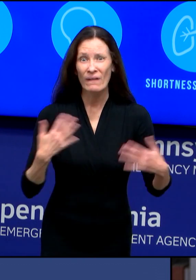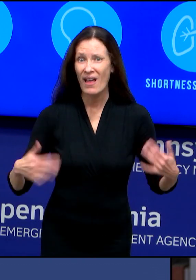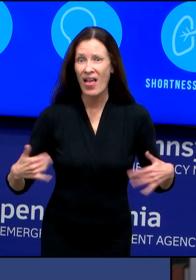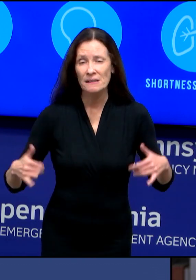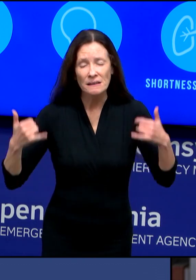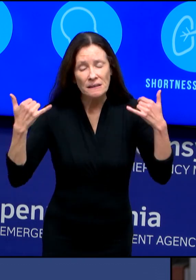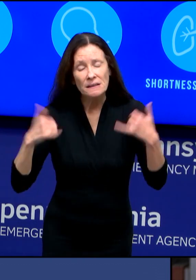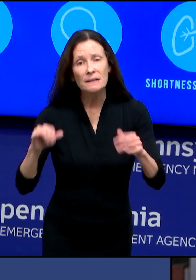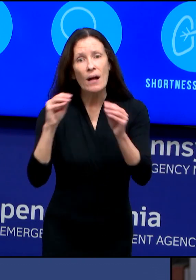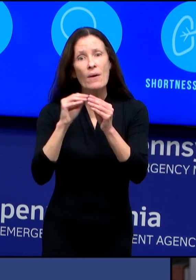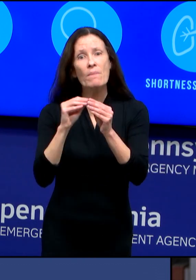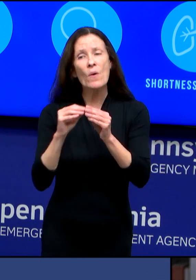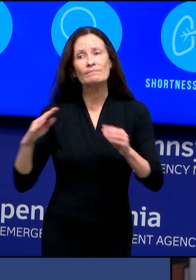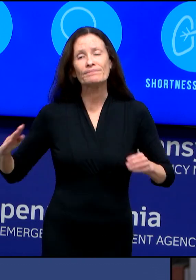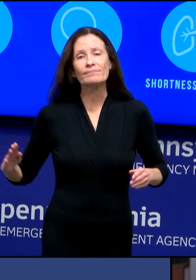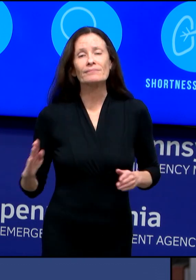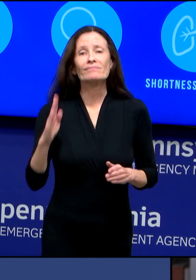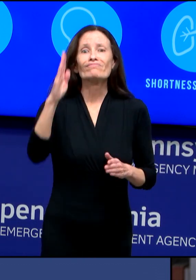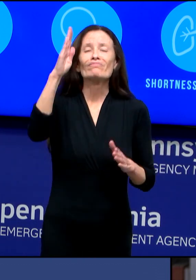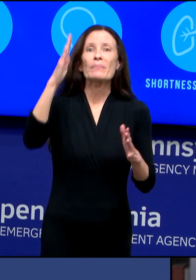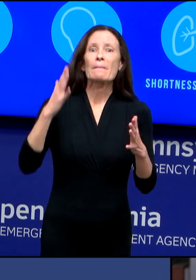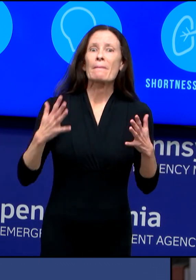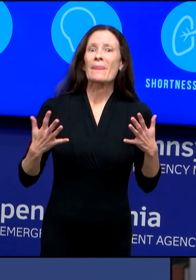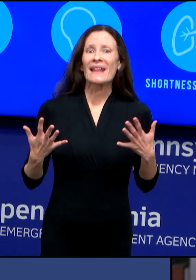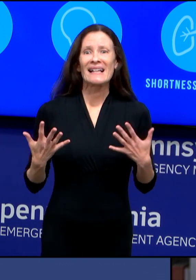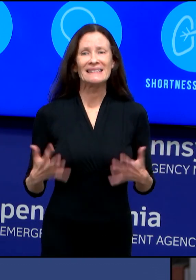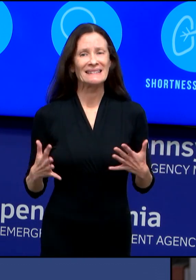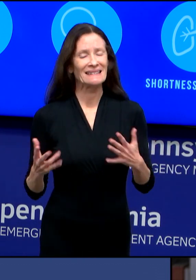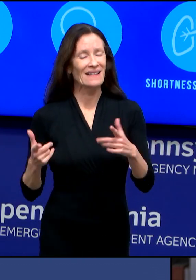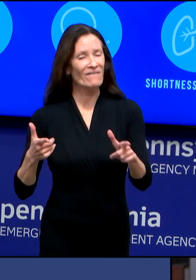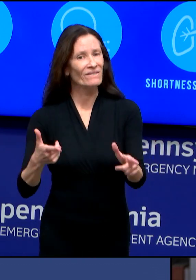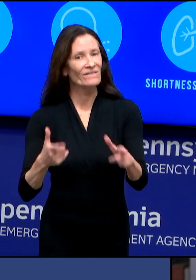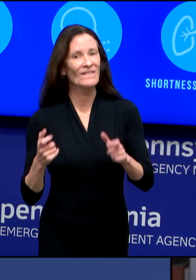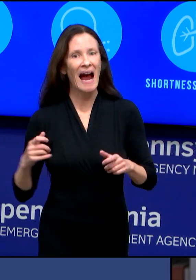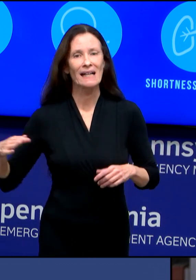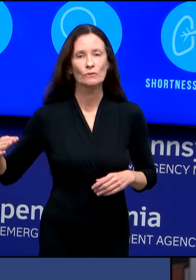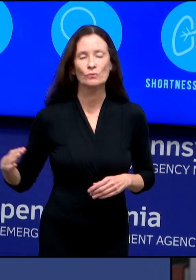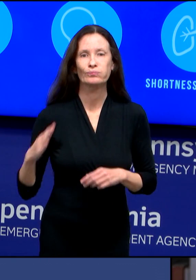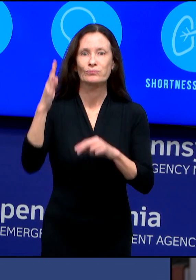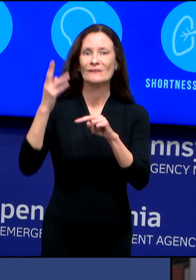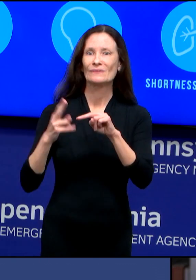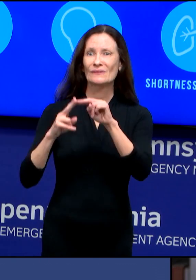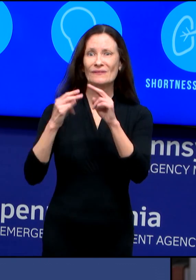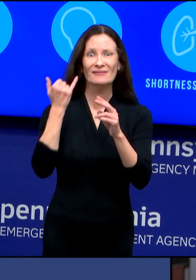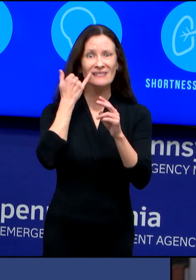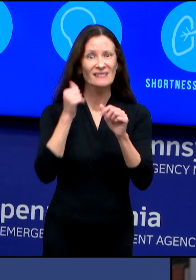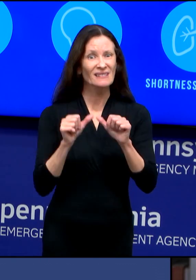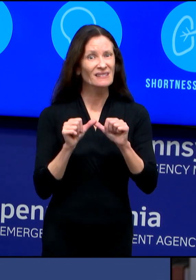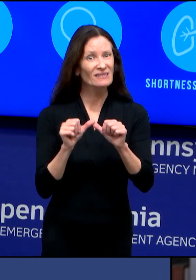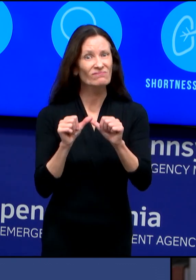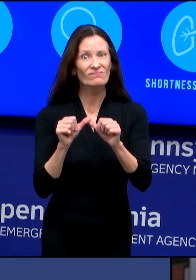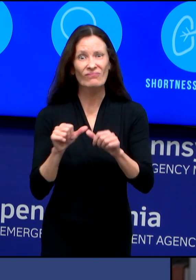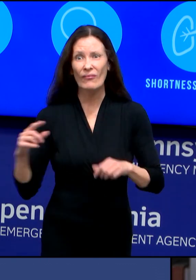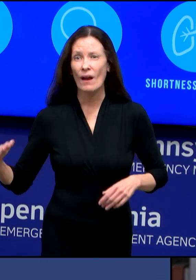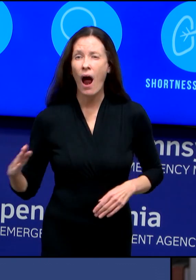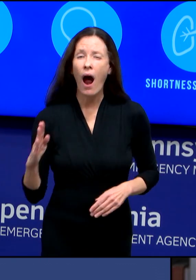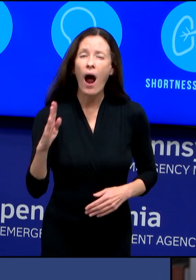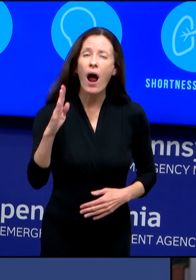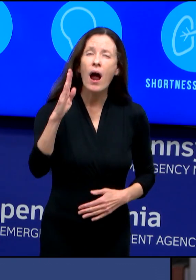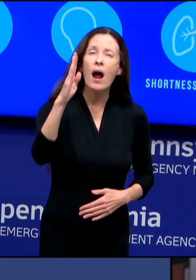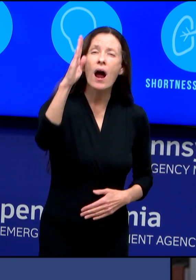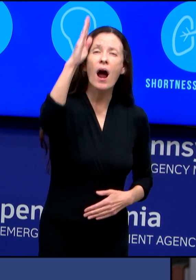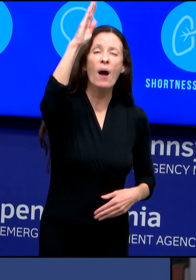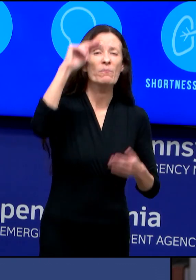and at this rate, very quickly we will overtake the capacity of our healthcare system, and that is going to lead to very, very